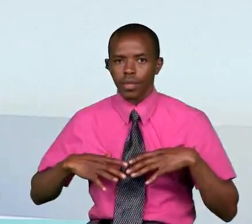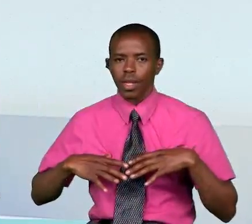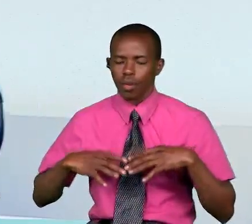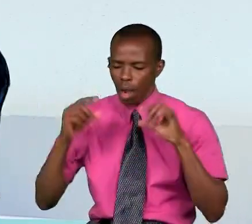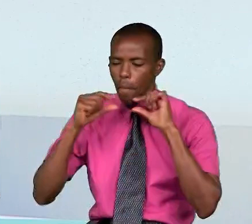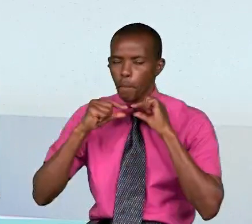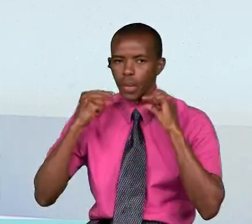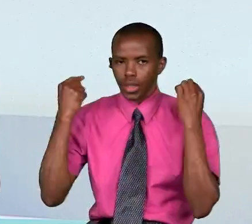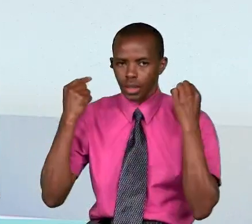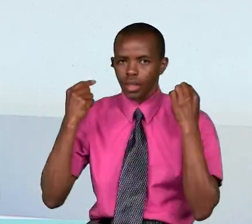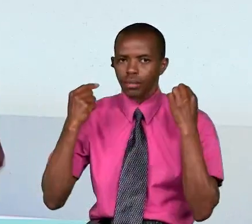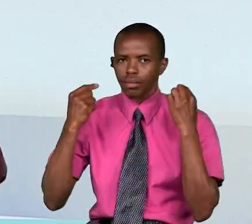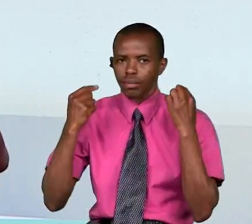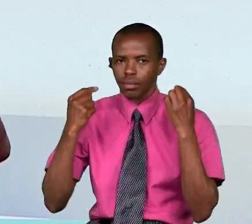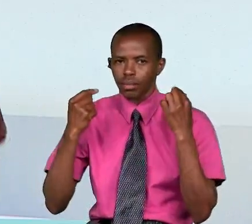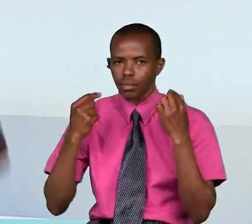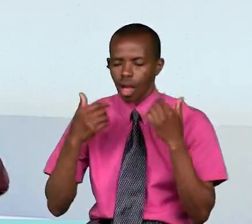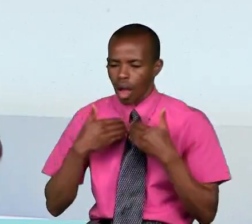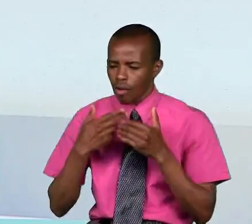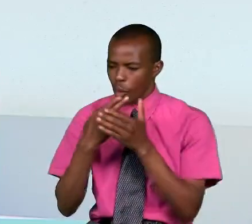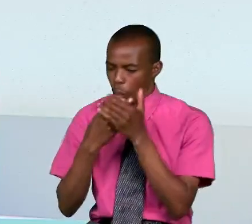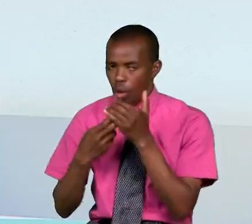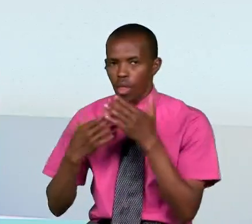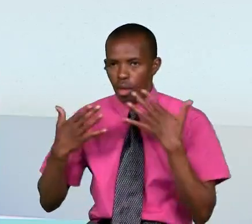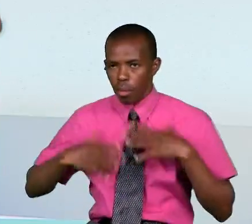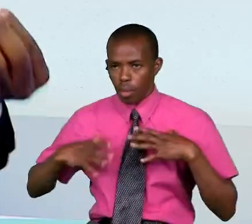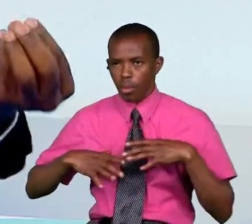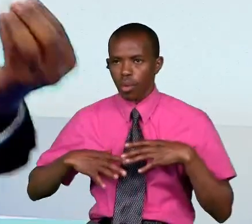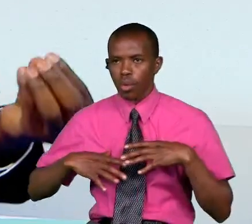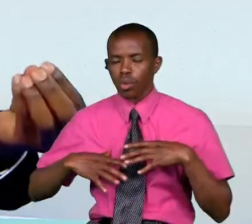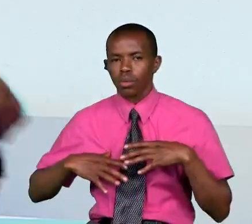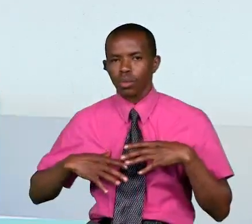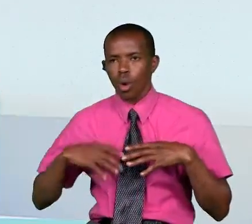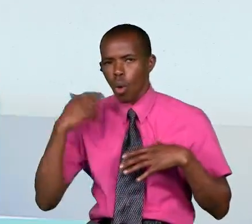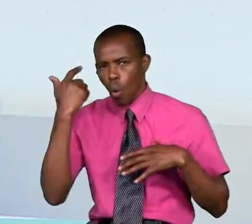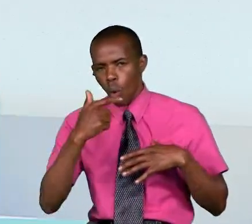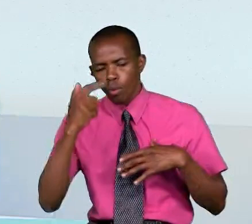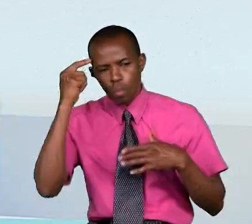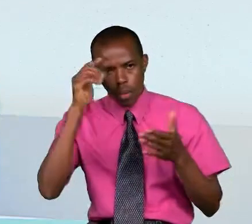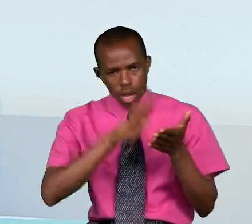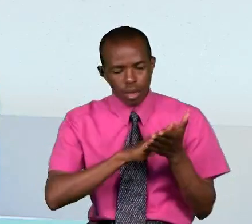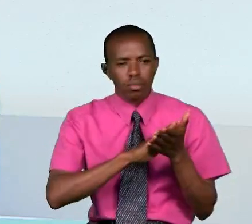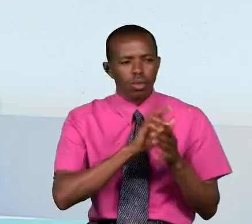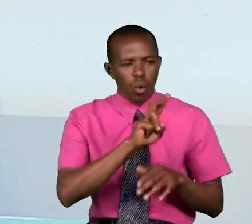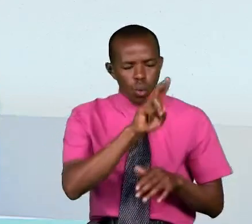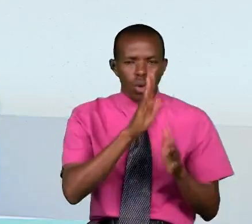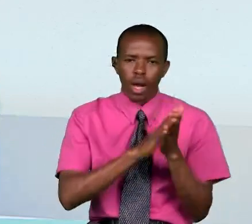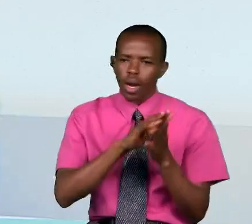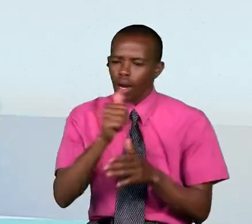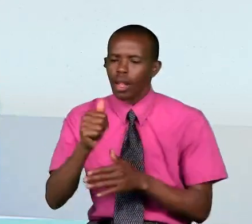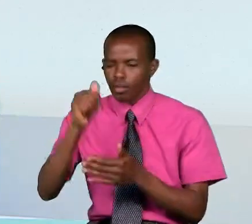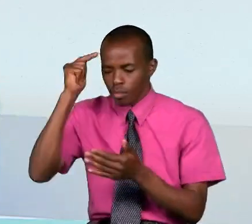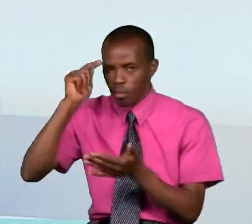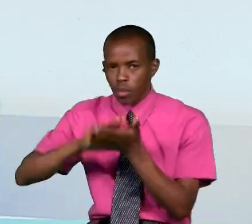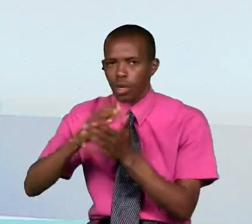pastor, I have both people who subscribe to the president ideologies and the deputy president ideologies.